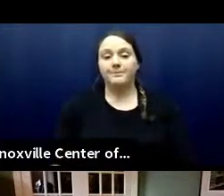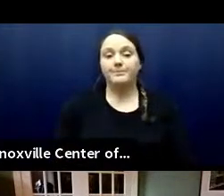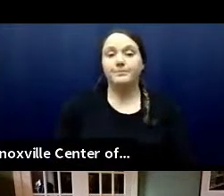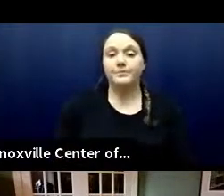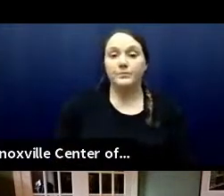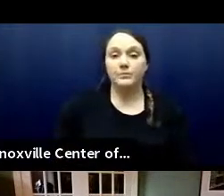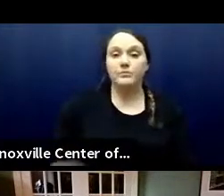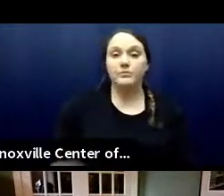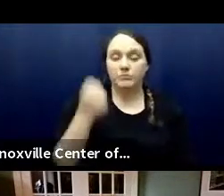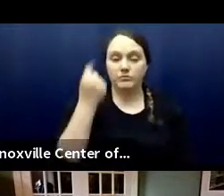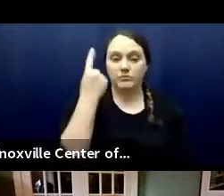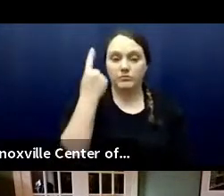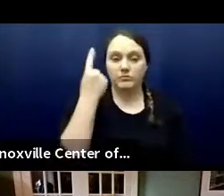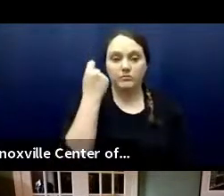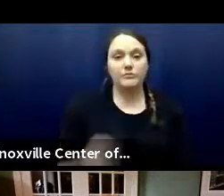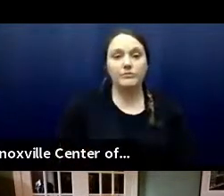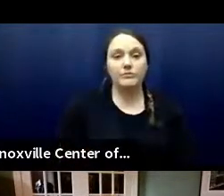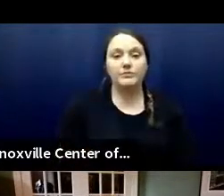Understood.